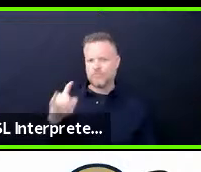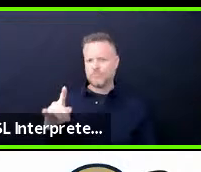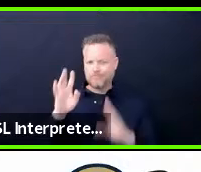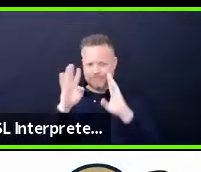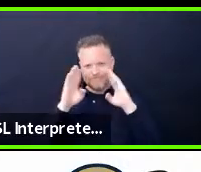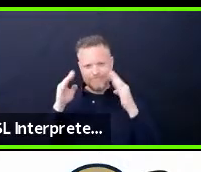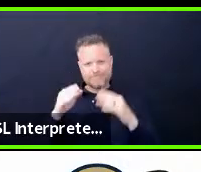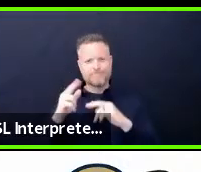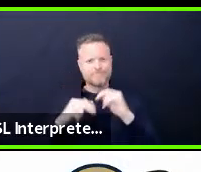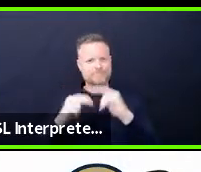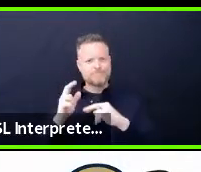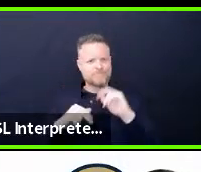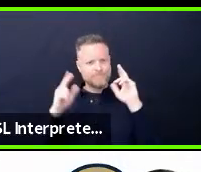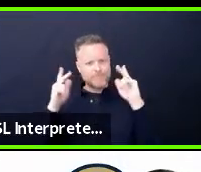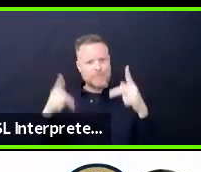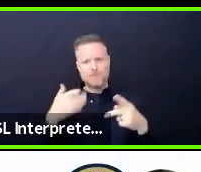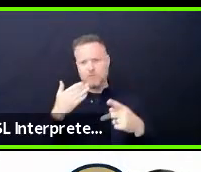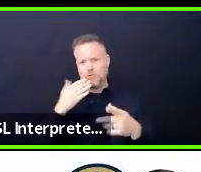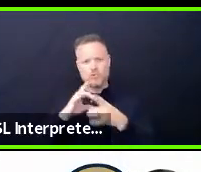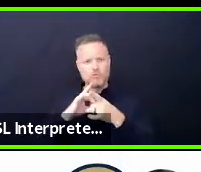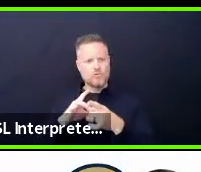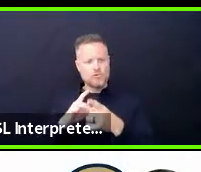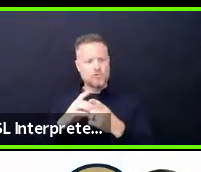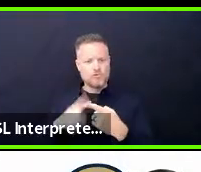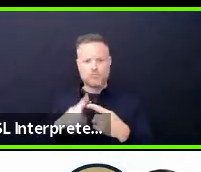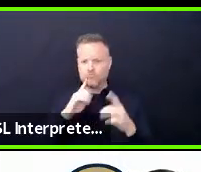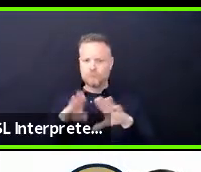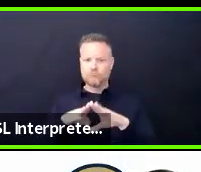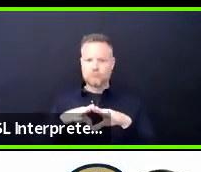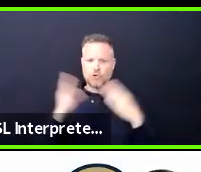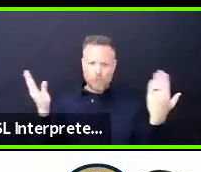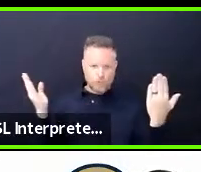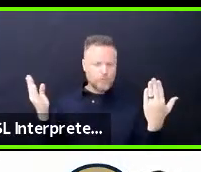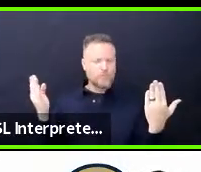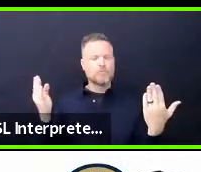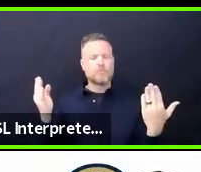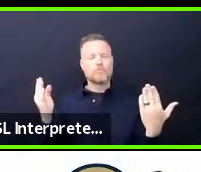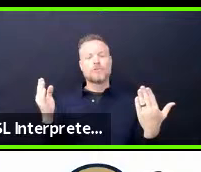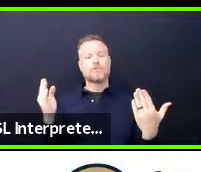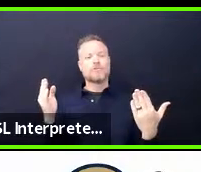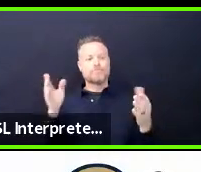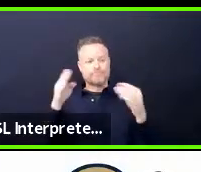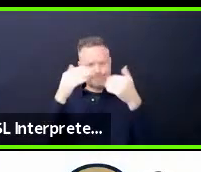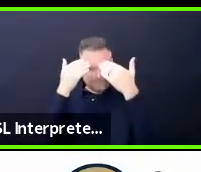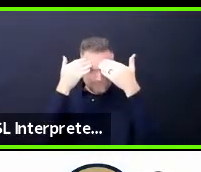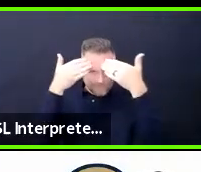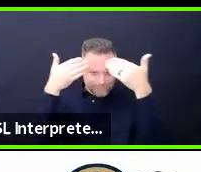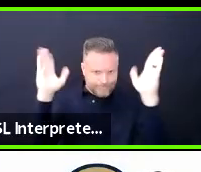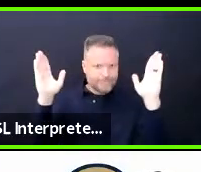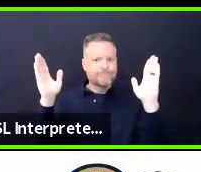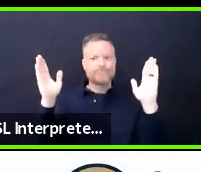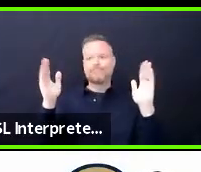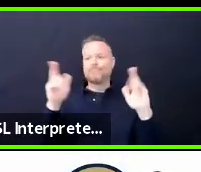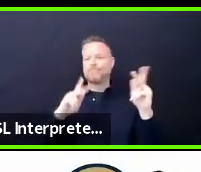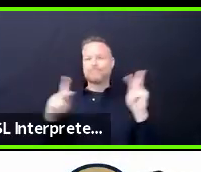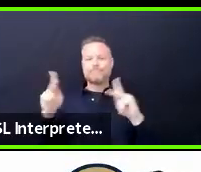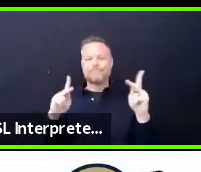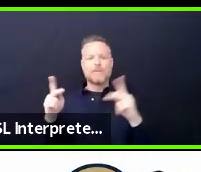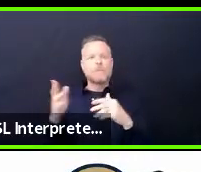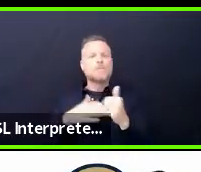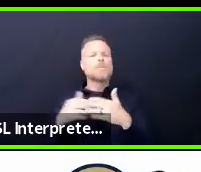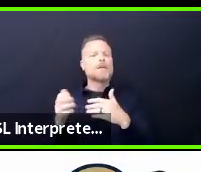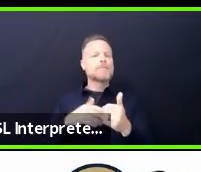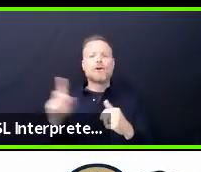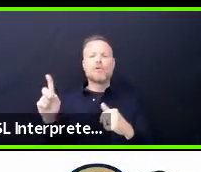building relationships and being open to and listening to people no matter where they are.